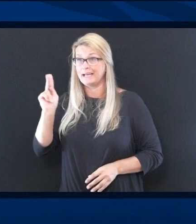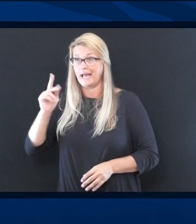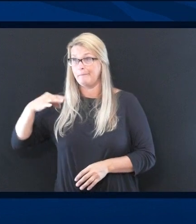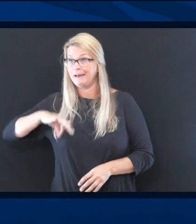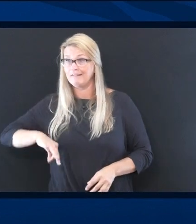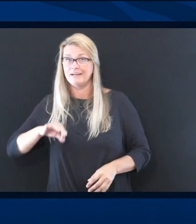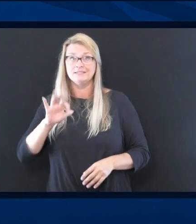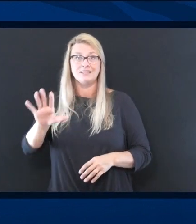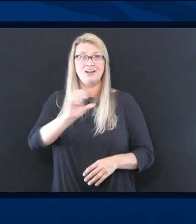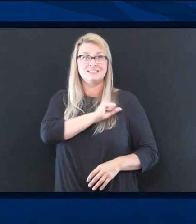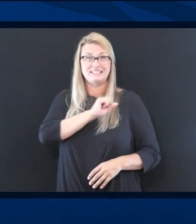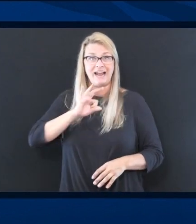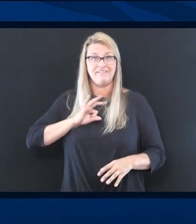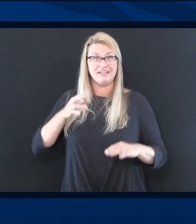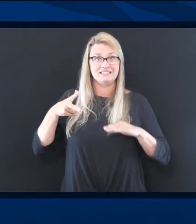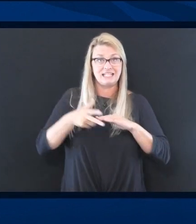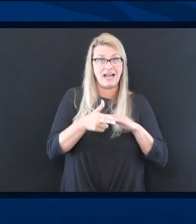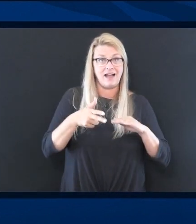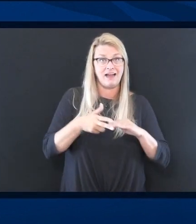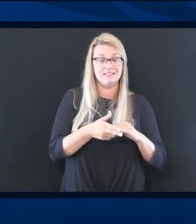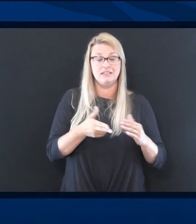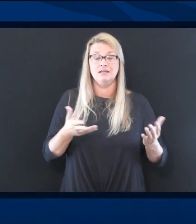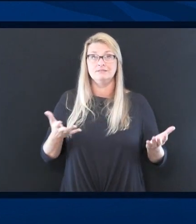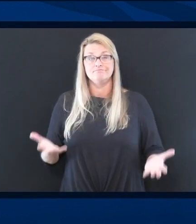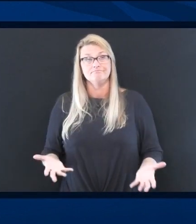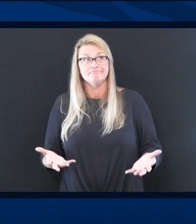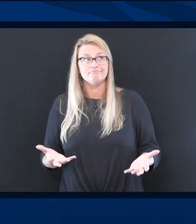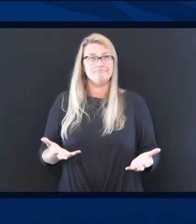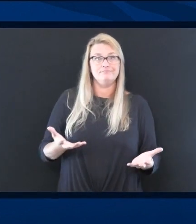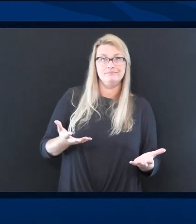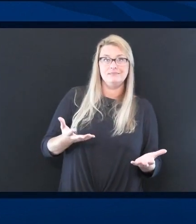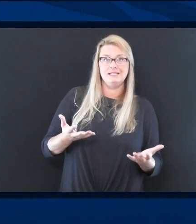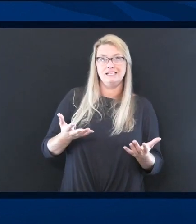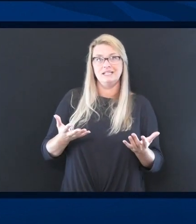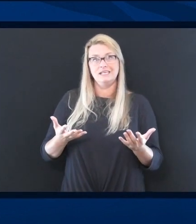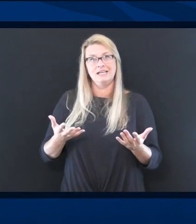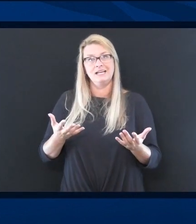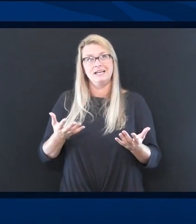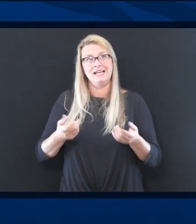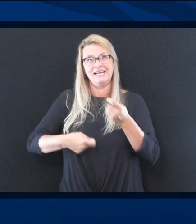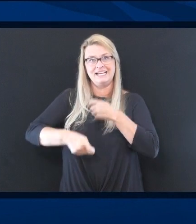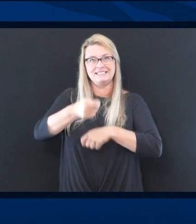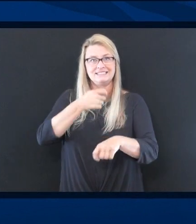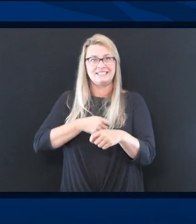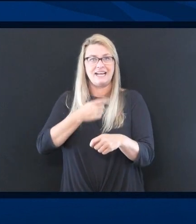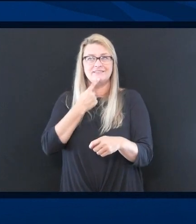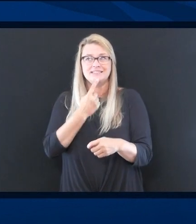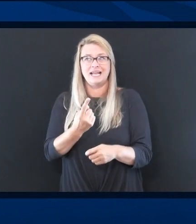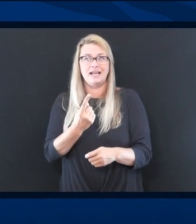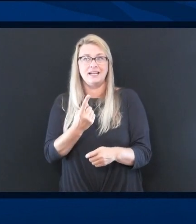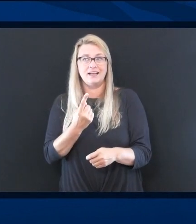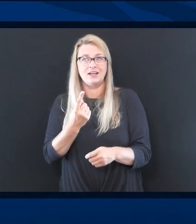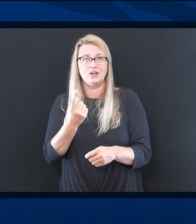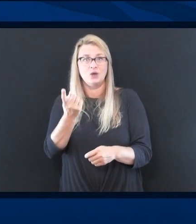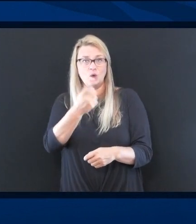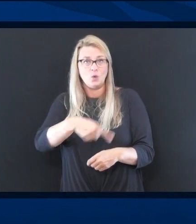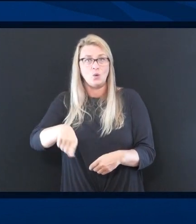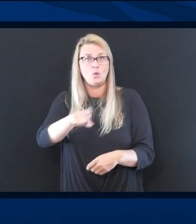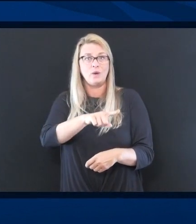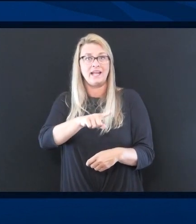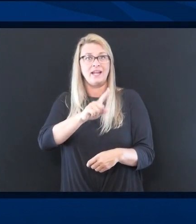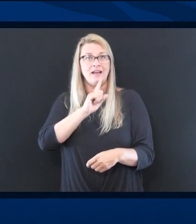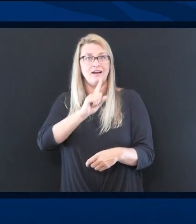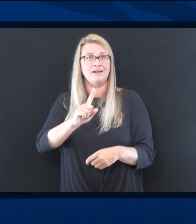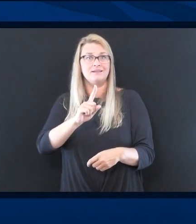cut in some respects. And it, instead of putting a sign up out in front of their hospital, maybe we should treat them a little